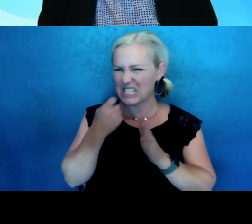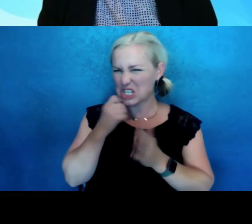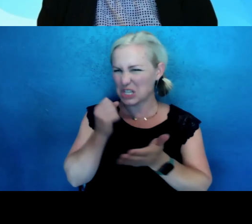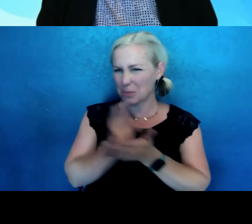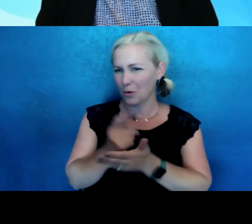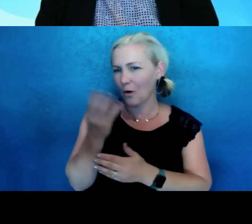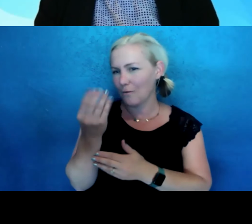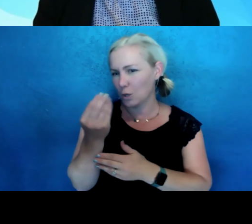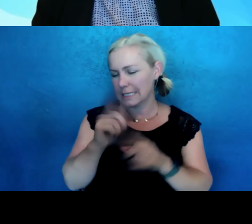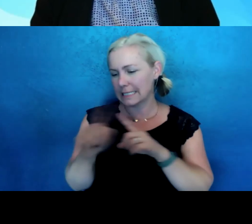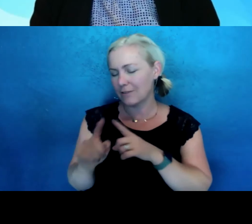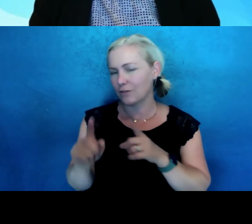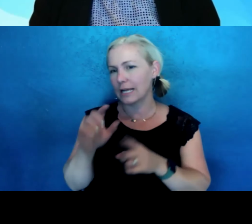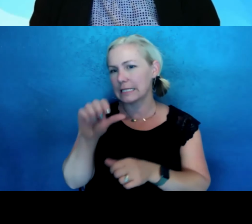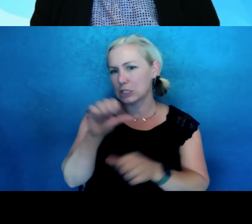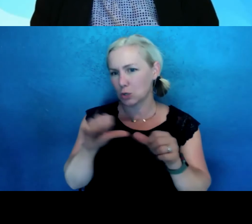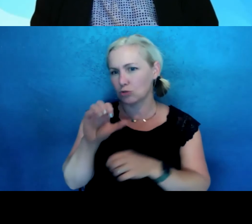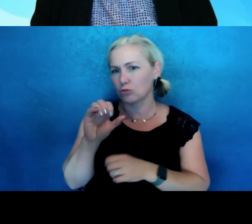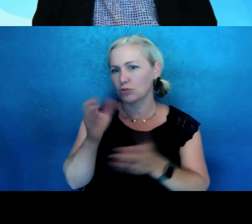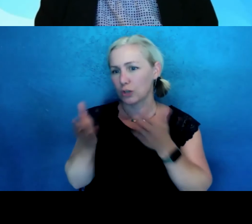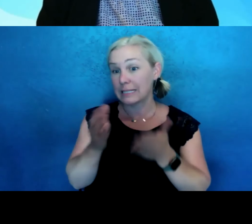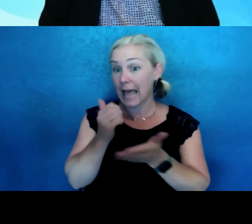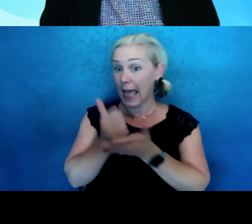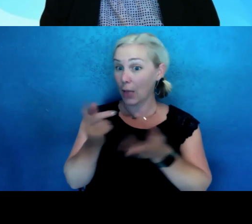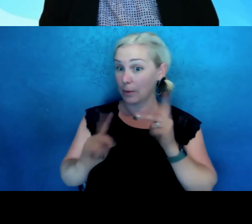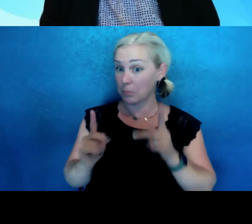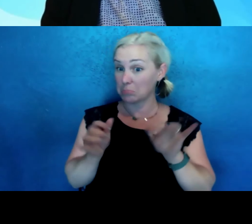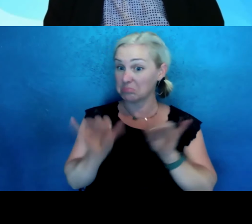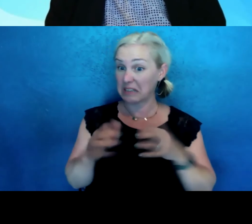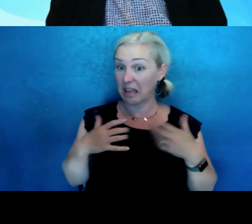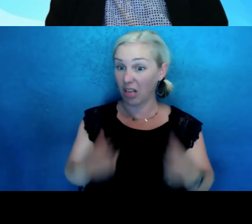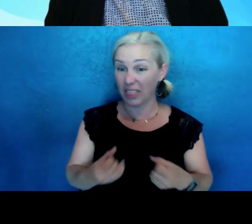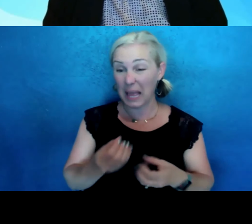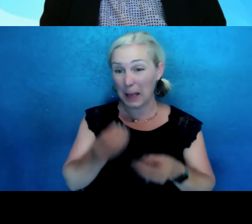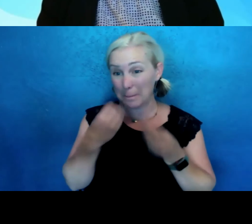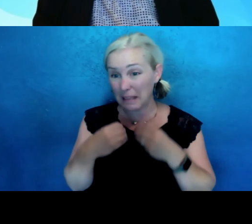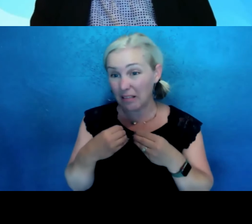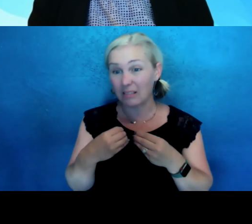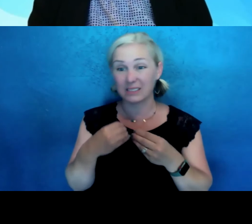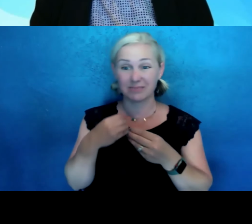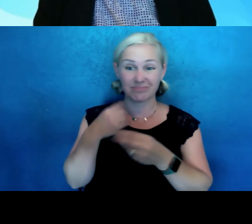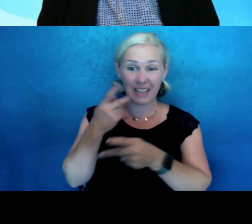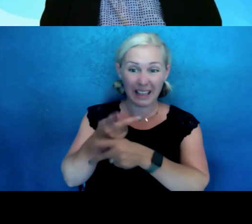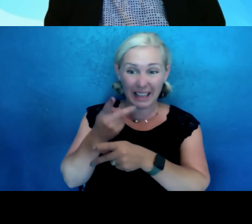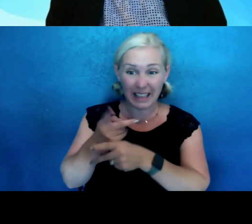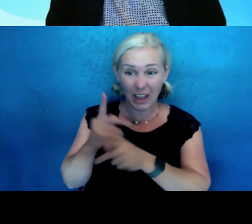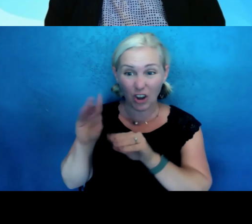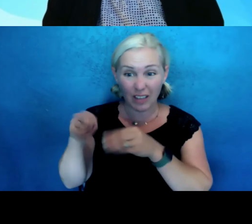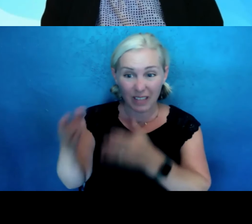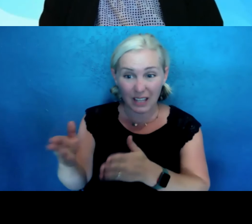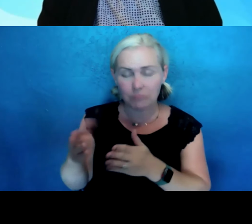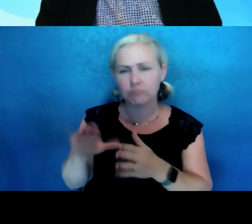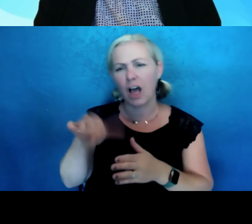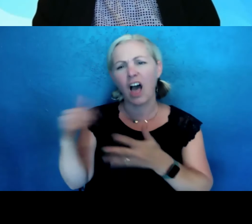different social services to help people stay healthy, meals, caregiving, many other supports.